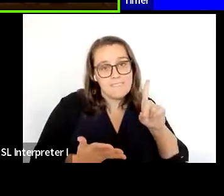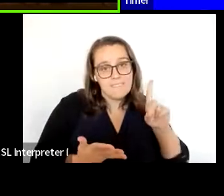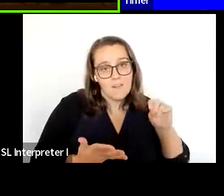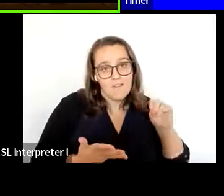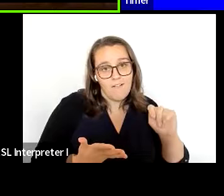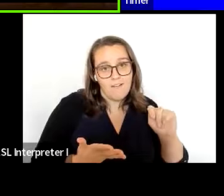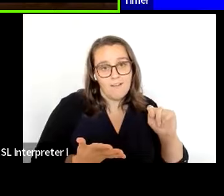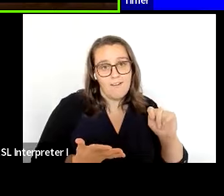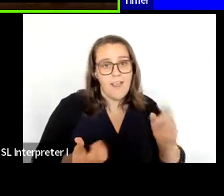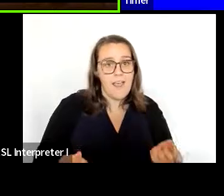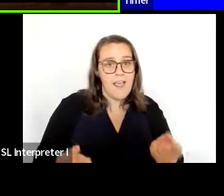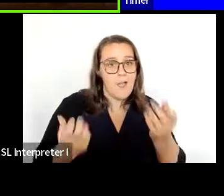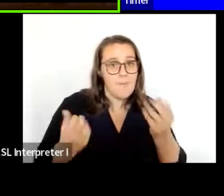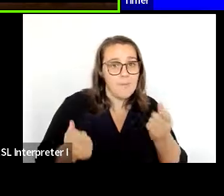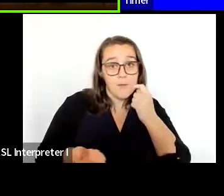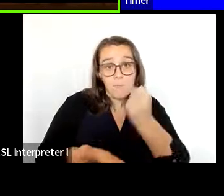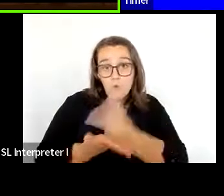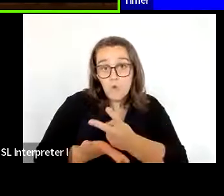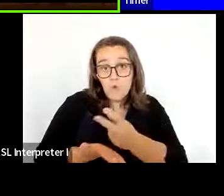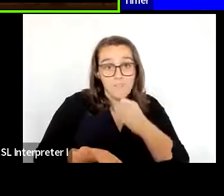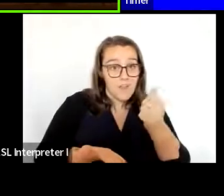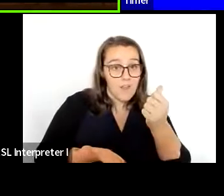Thank you, Councilmember White. Councilmember Bonds?